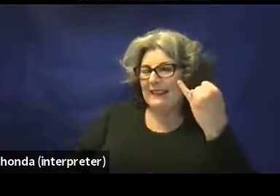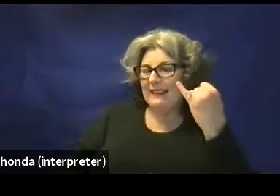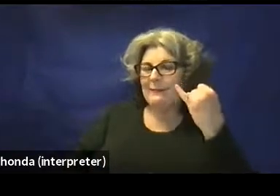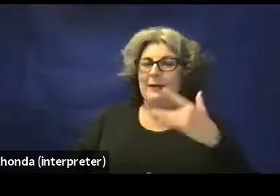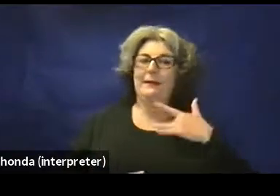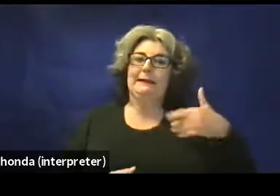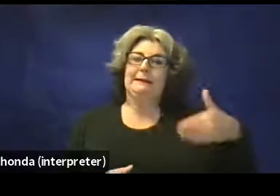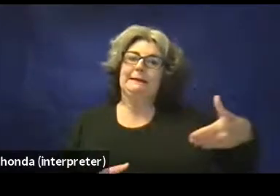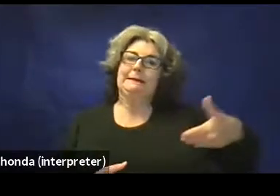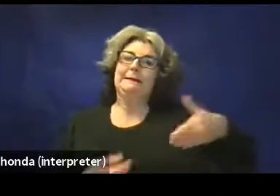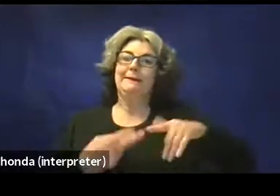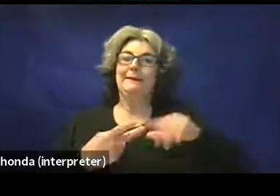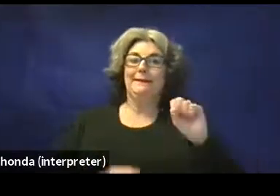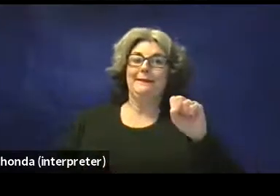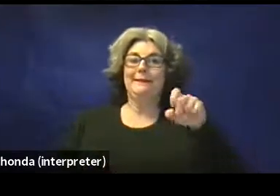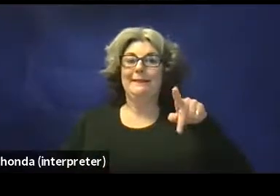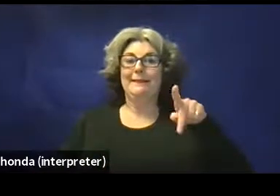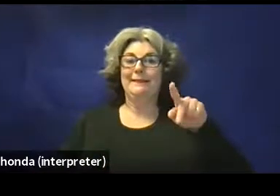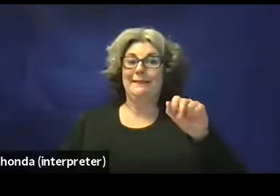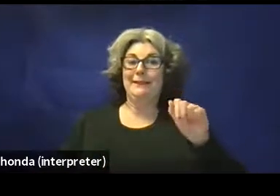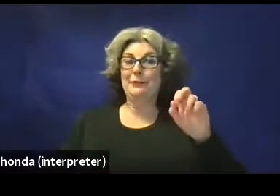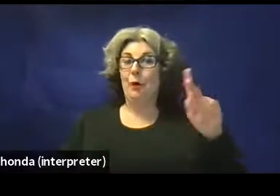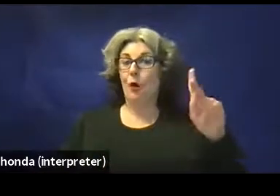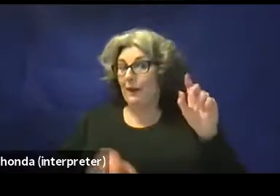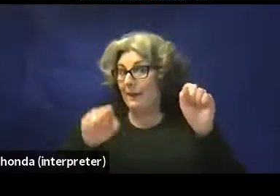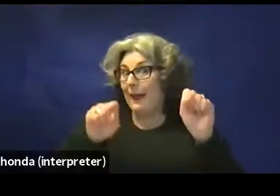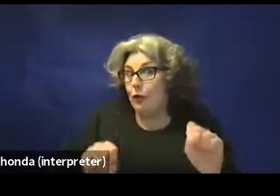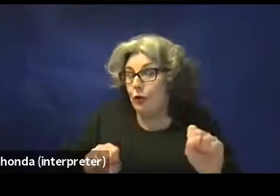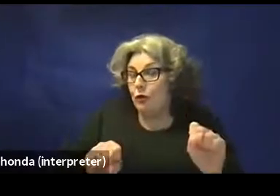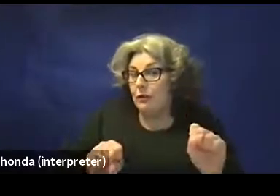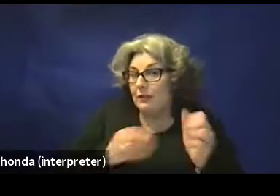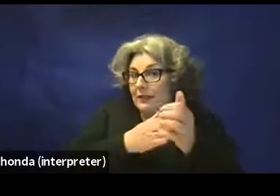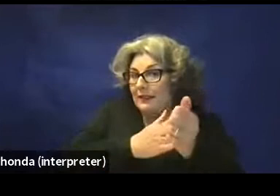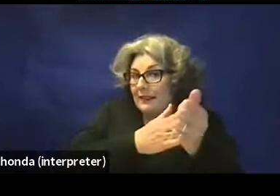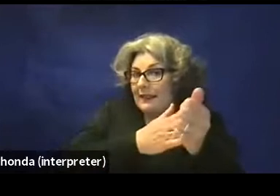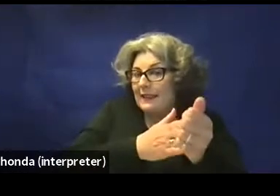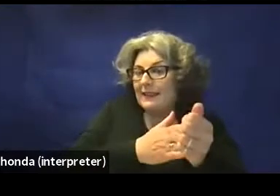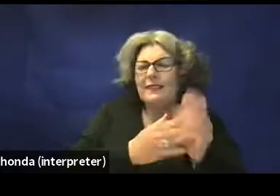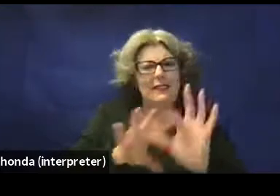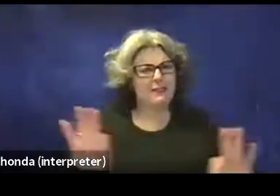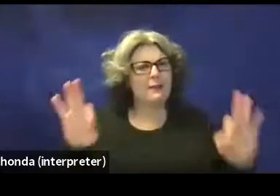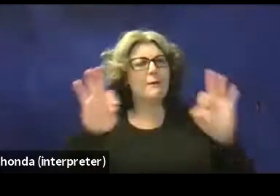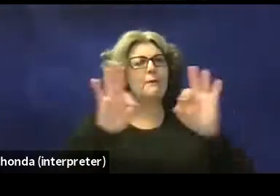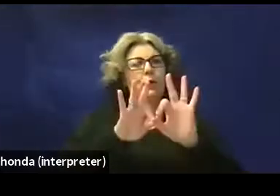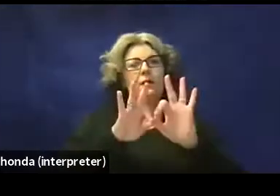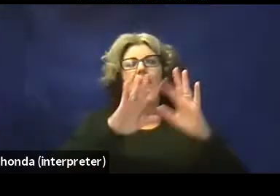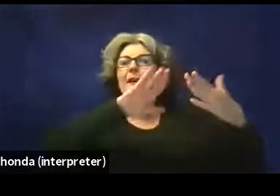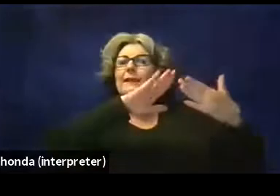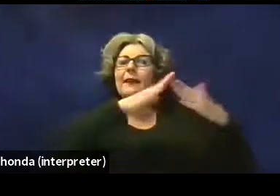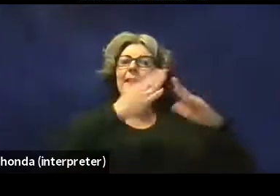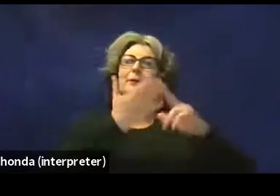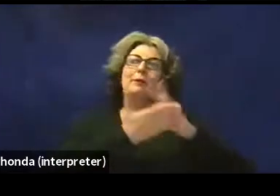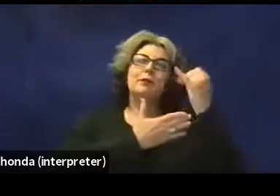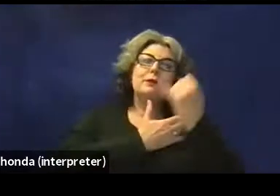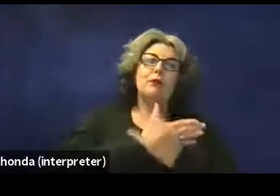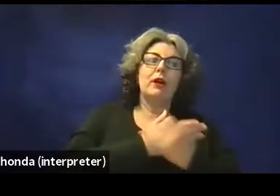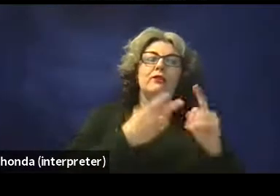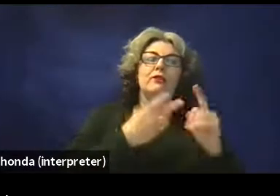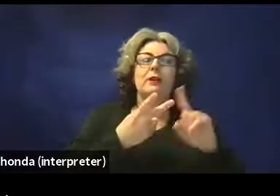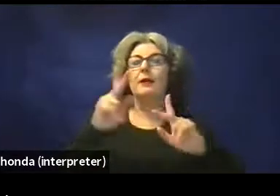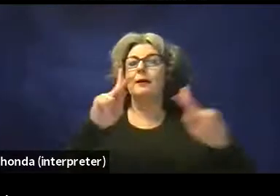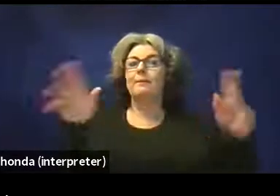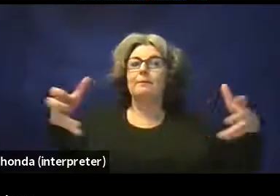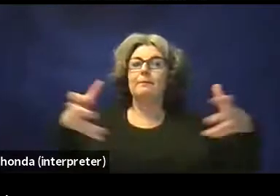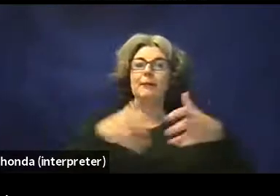maybe this spark that they could, I think is the most important thing. The community projects, the getting people